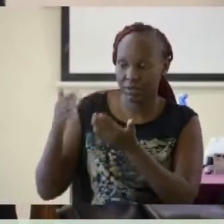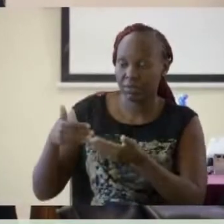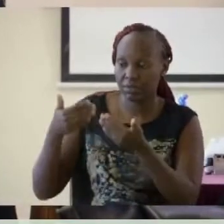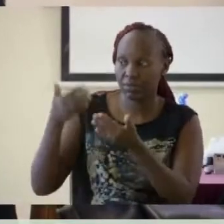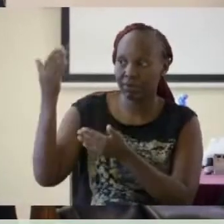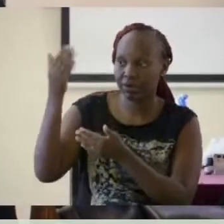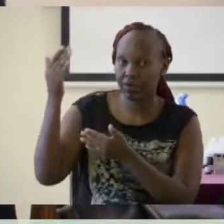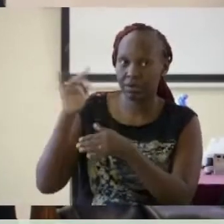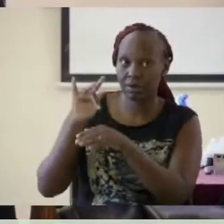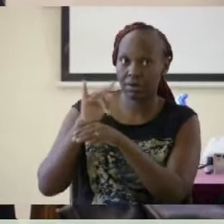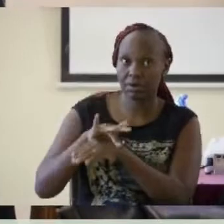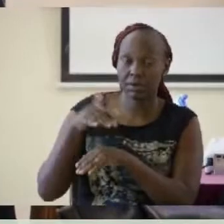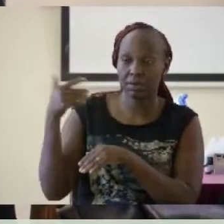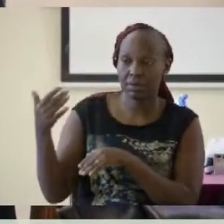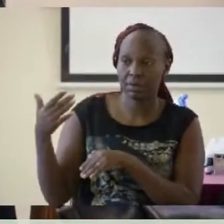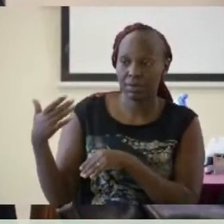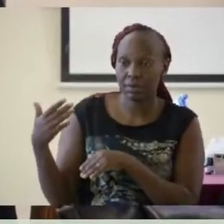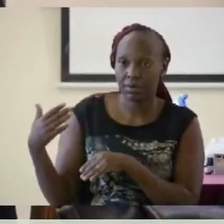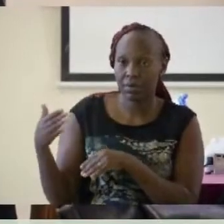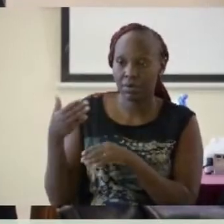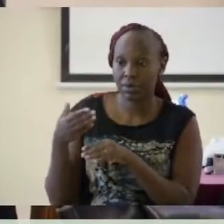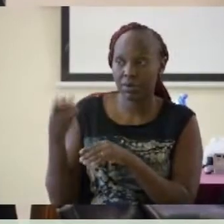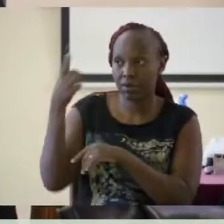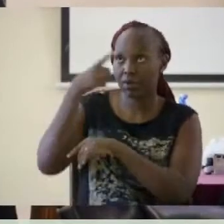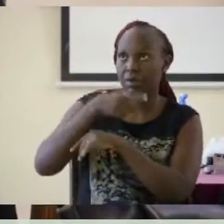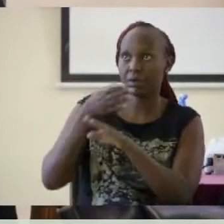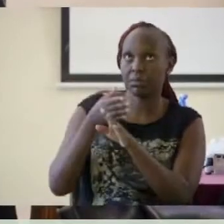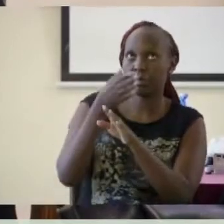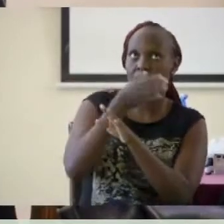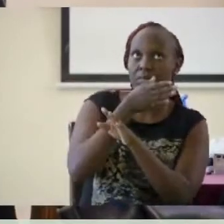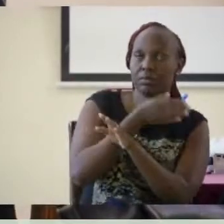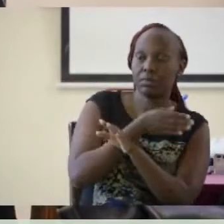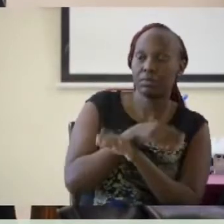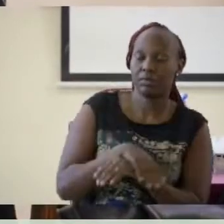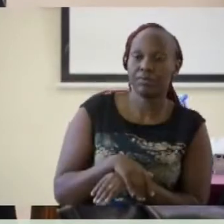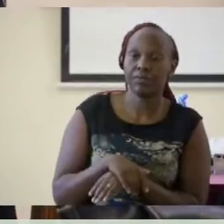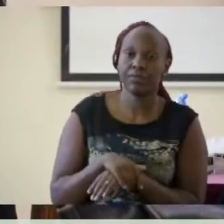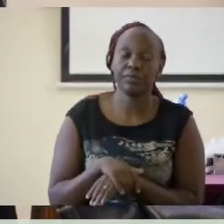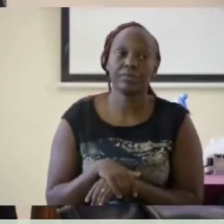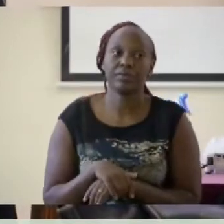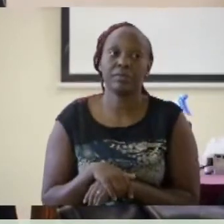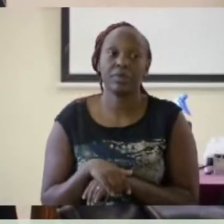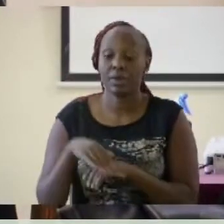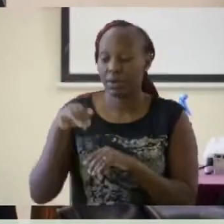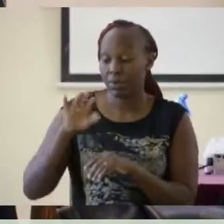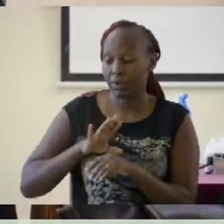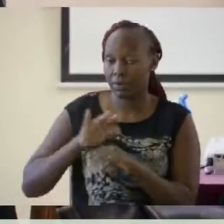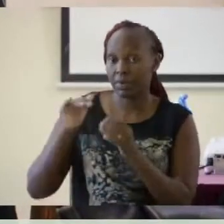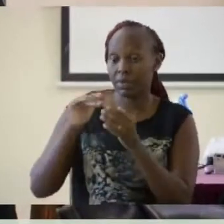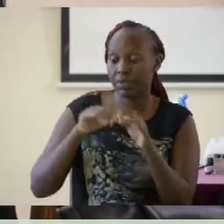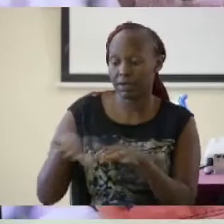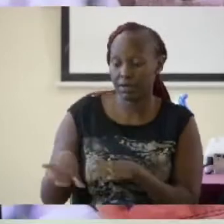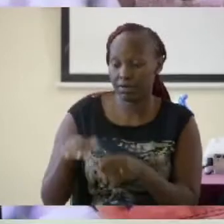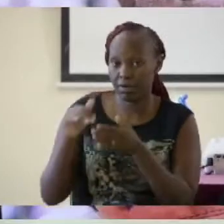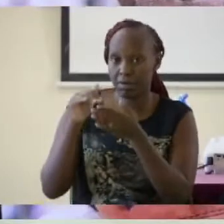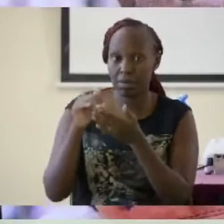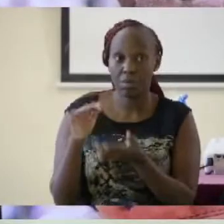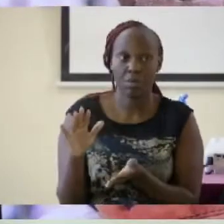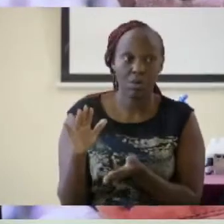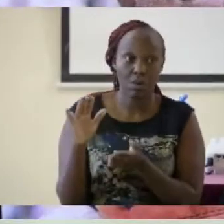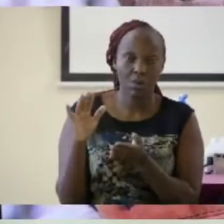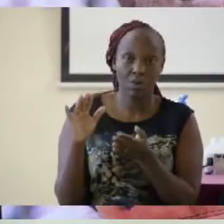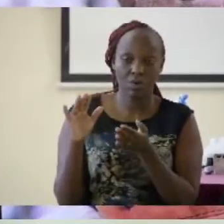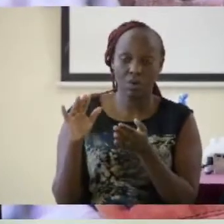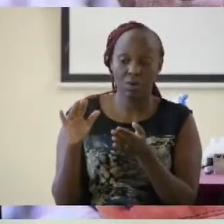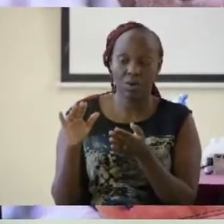our earlier paper on the day before yesterday. And of course, women suffer more as a